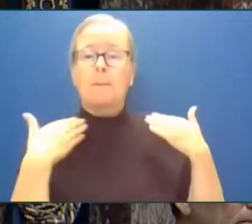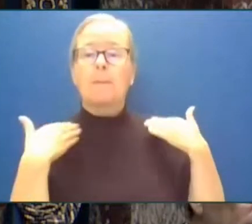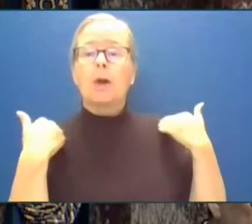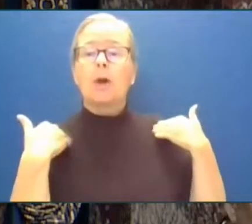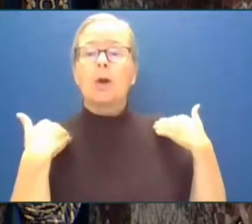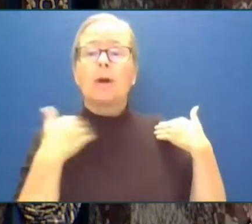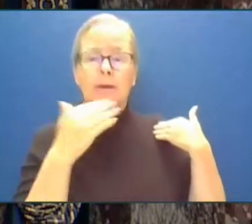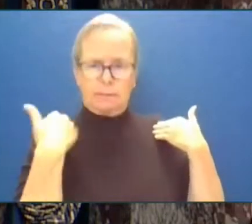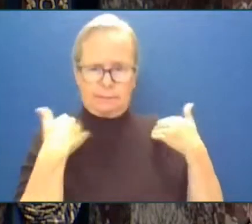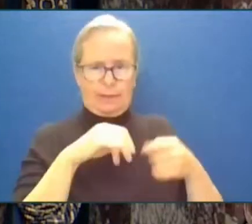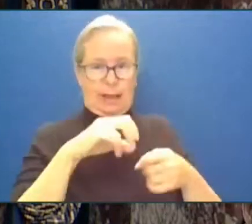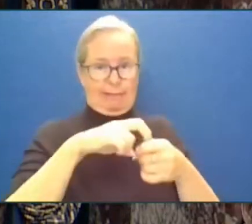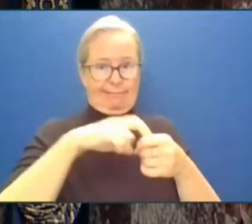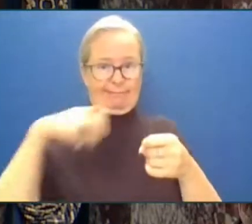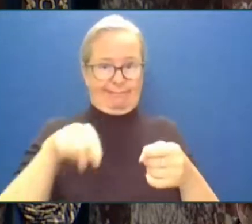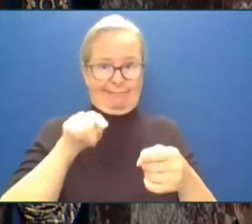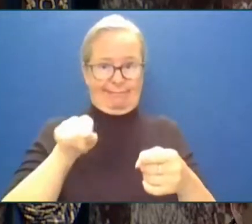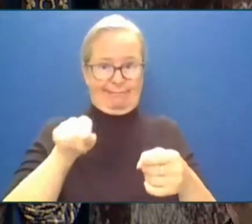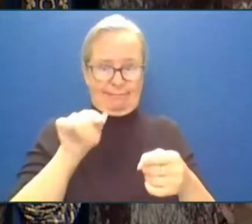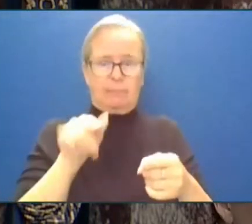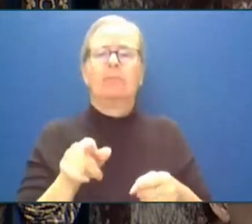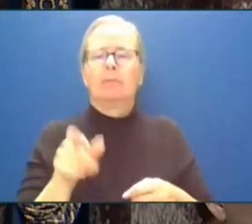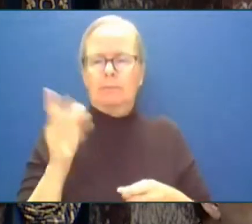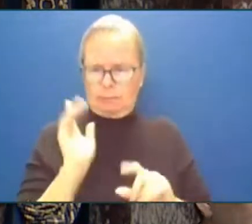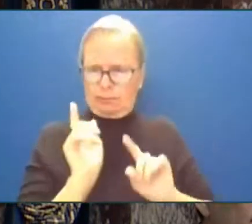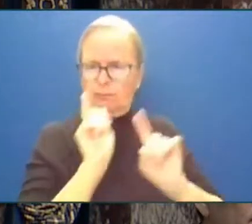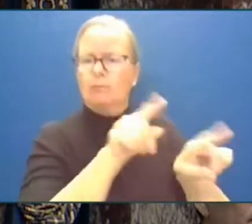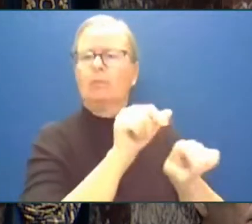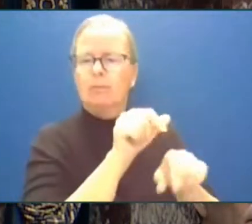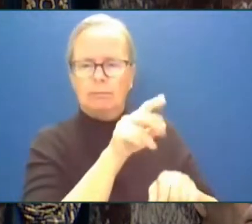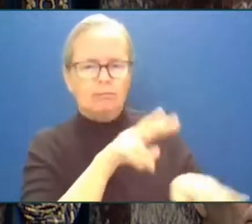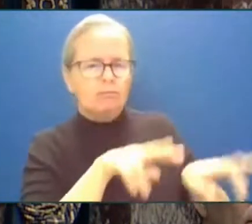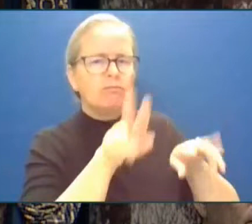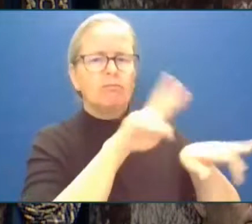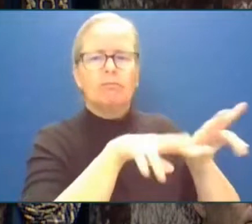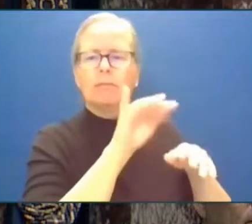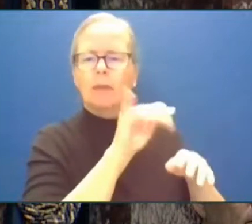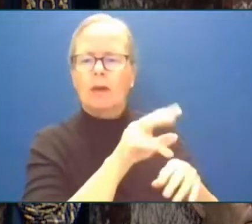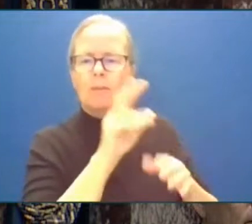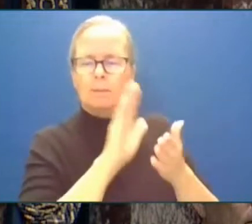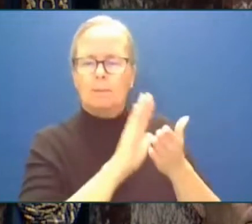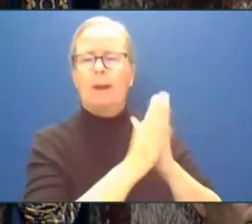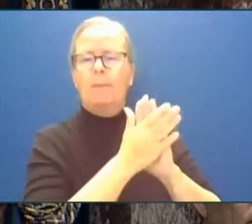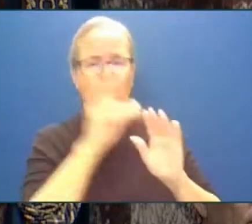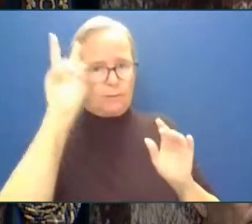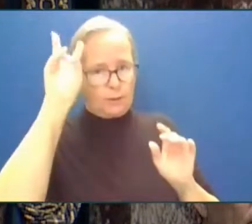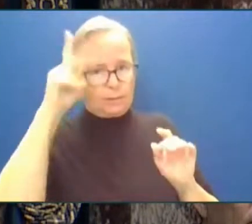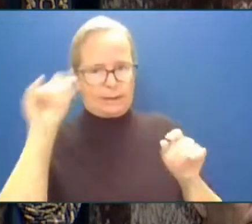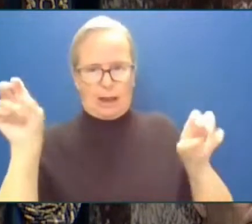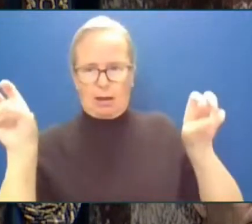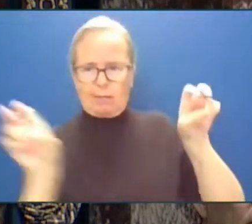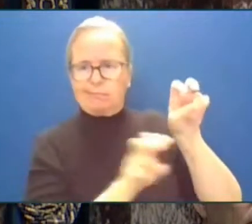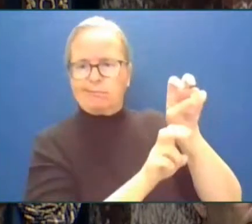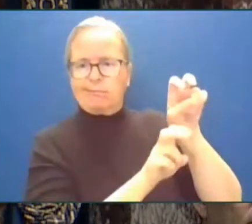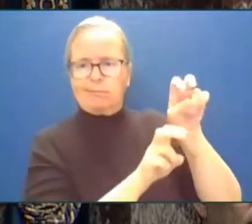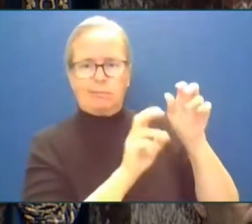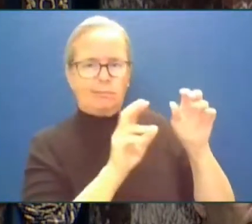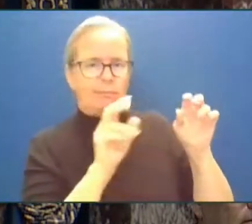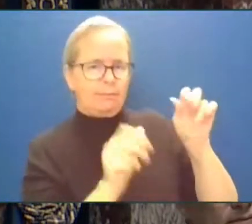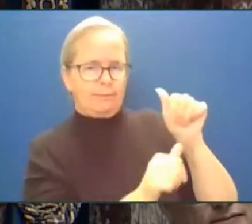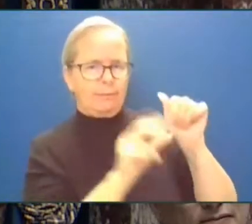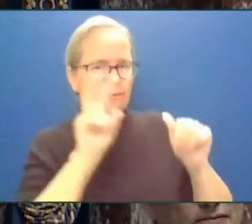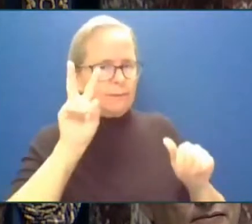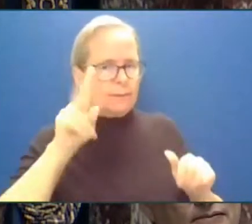job with this company, Drax, as their VP for Corporate Sustainability. The revolving door between the Ministry of Forests and the